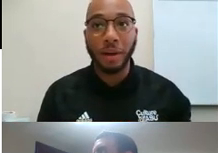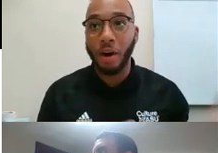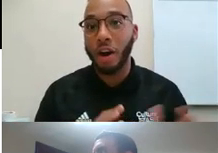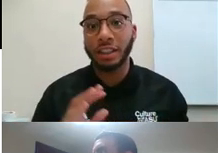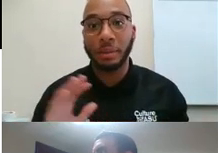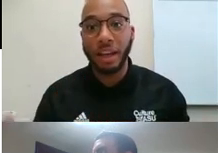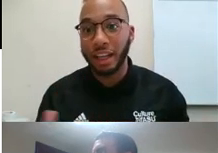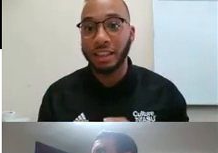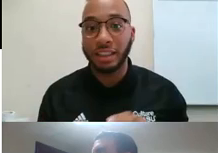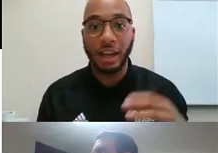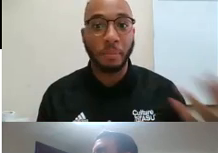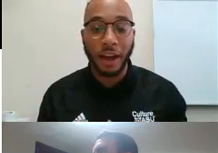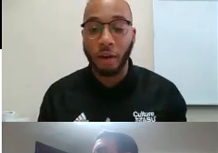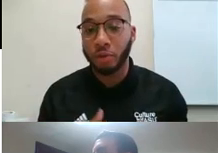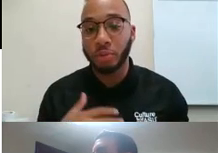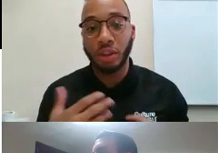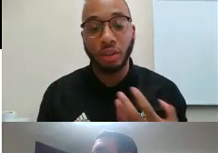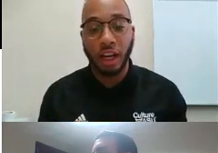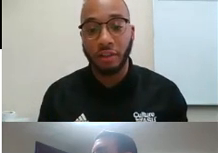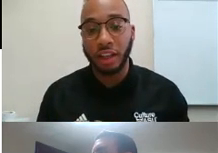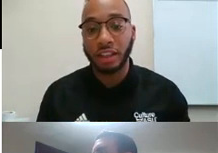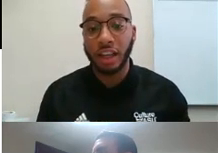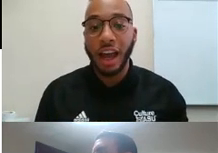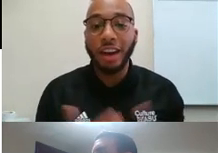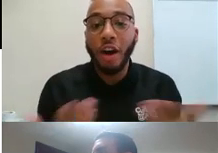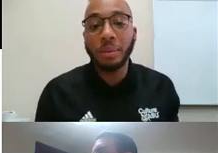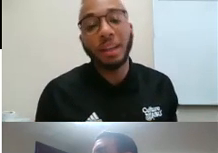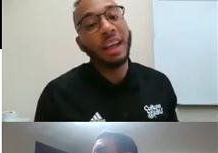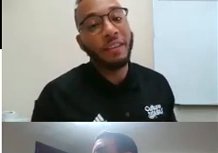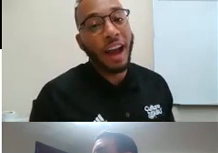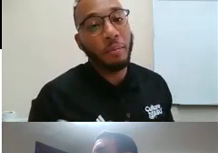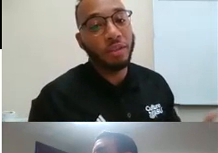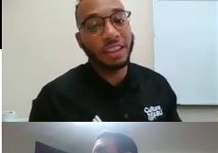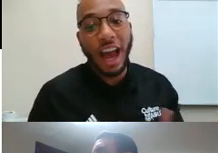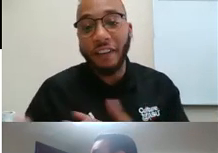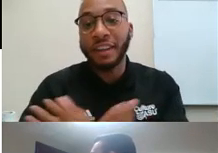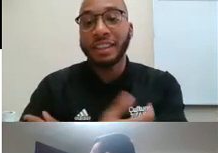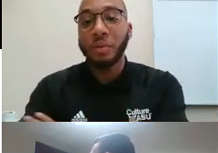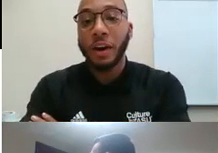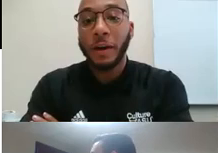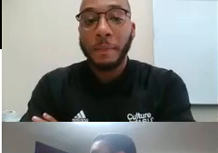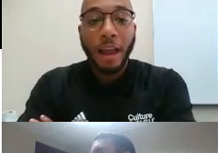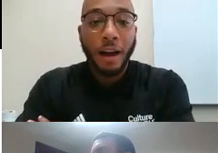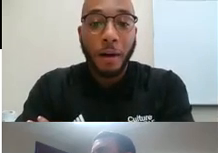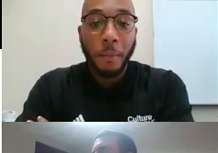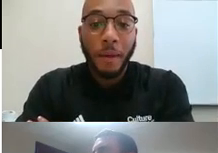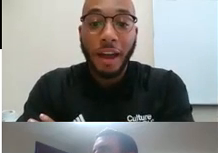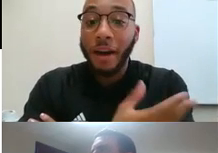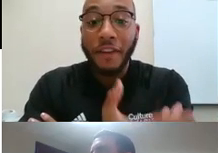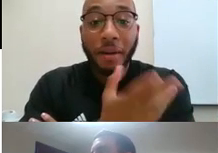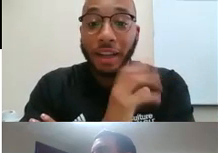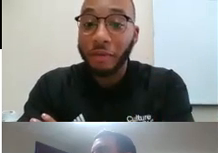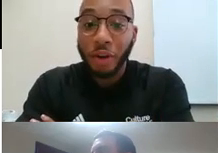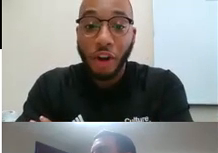as webinars and meetings and breakout rooms and those kind of things. And ultimately, I've now moved into advocacy, where if